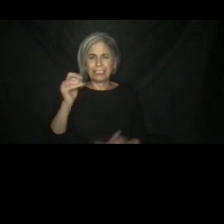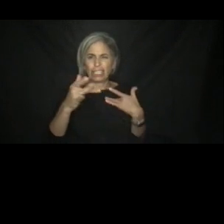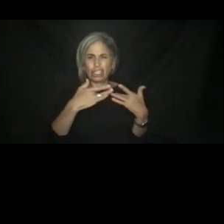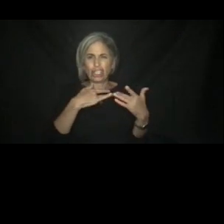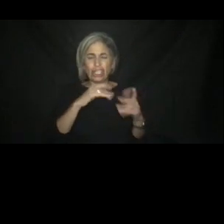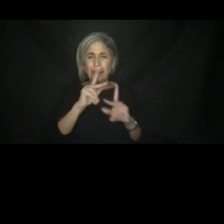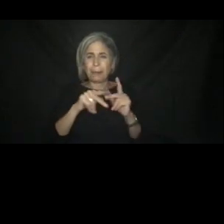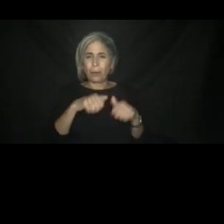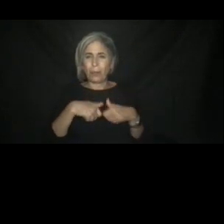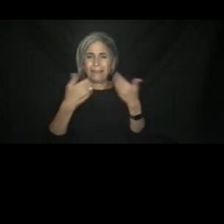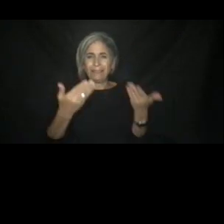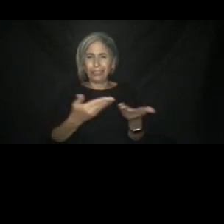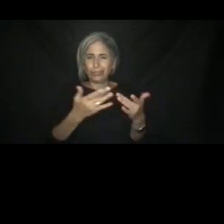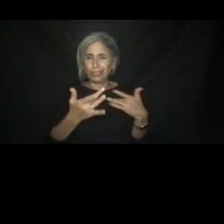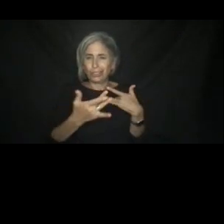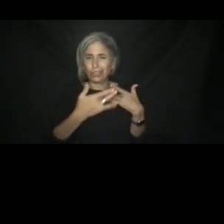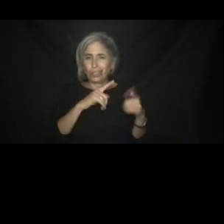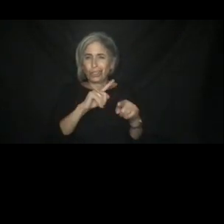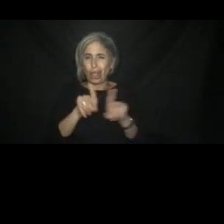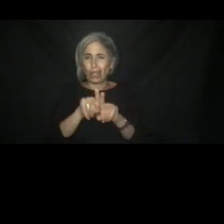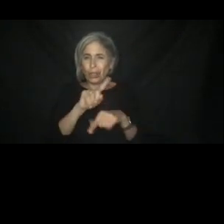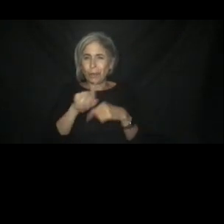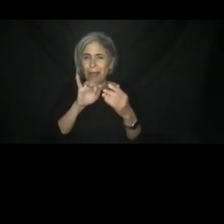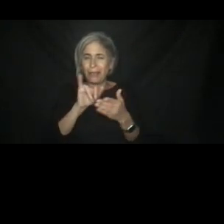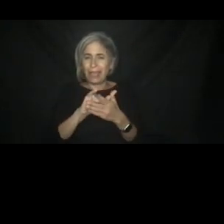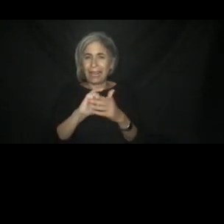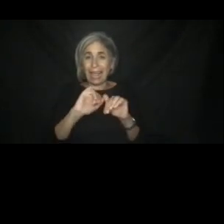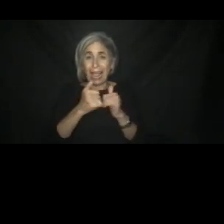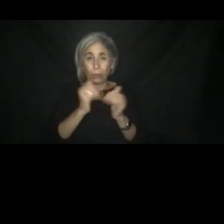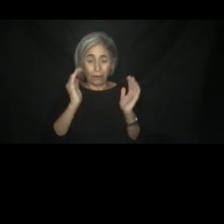constituents. So I don't know how we can focal on that.